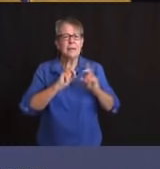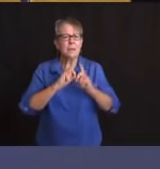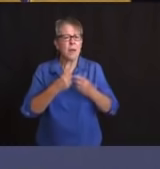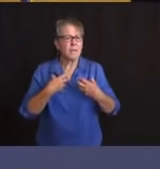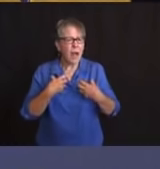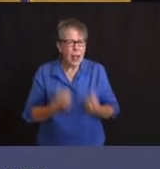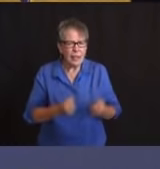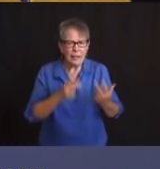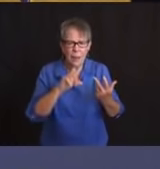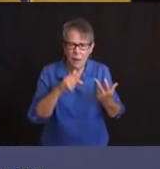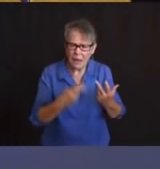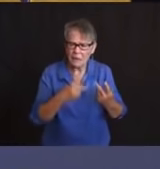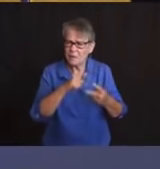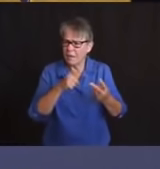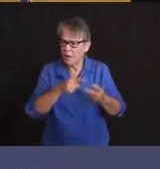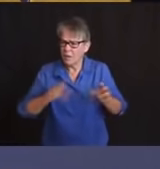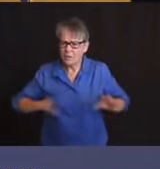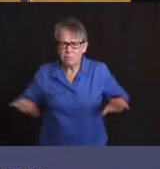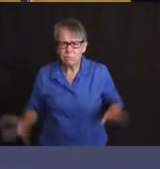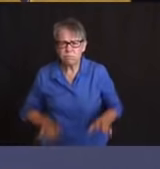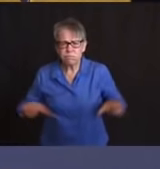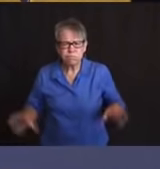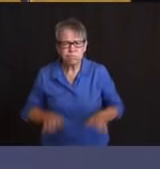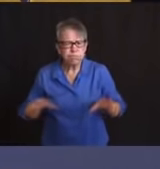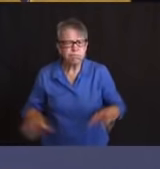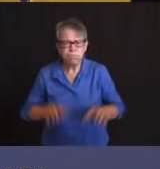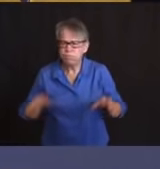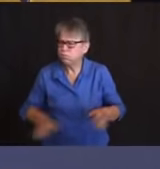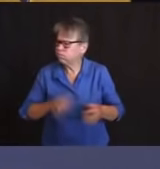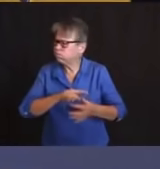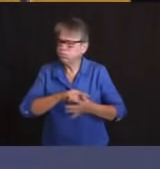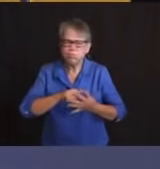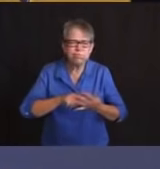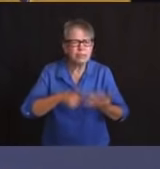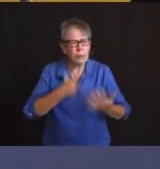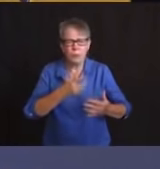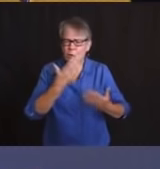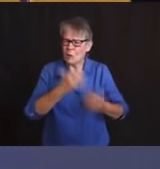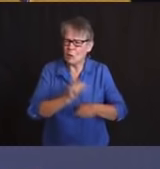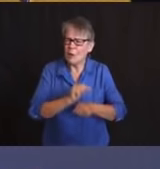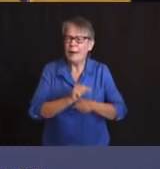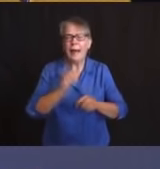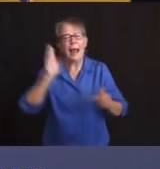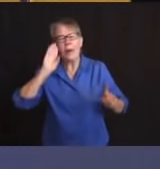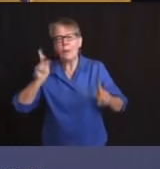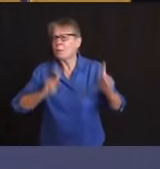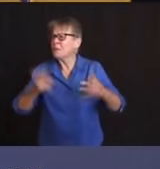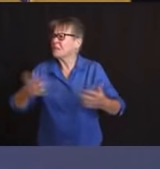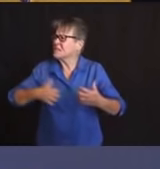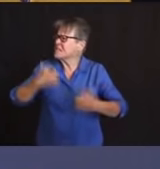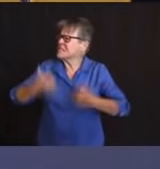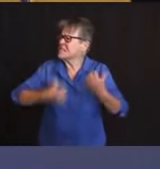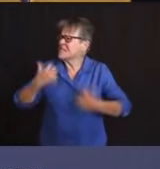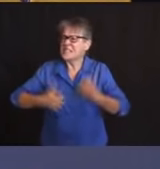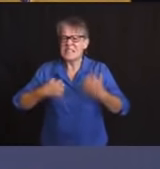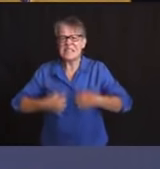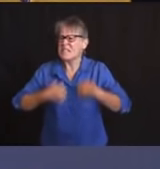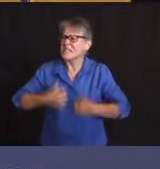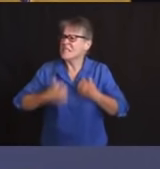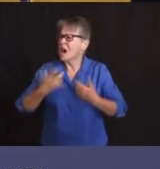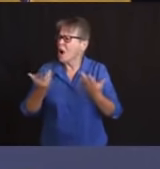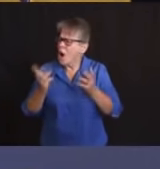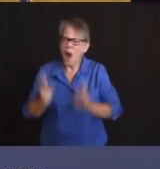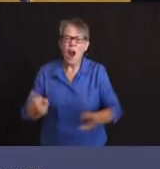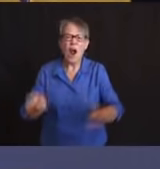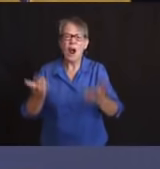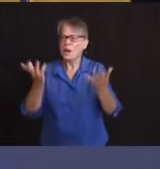demand by everybody. Including perhaps an all-time high pent-up demand by kids to get back to school. I can't recall